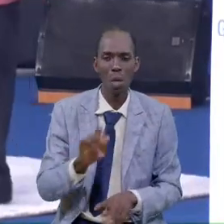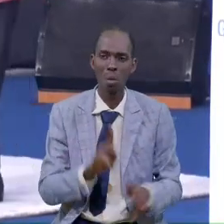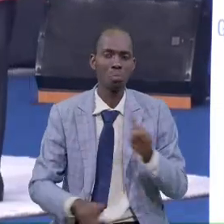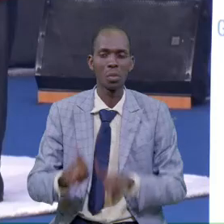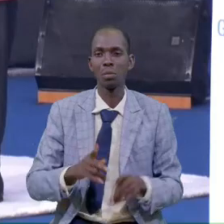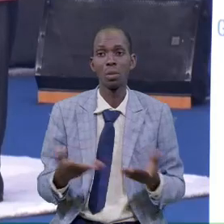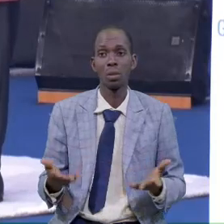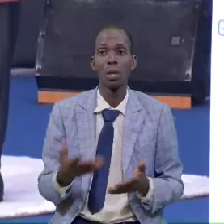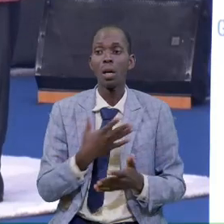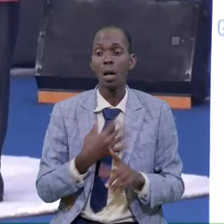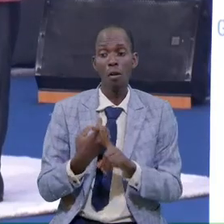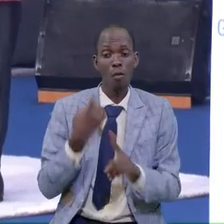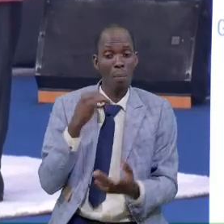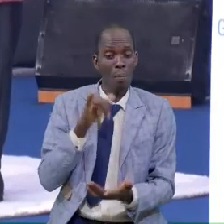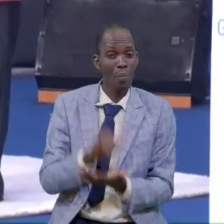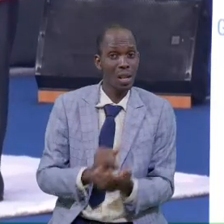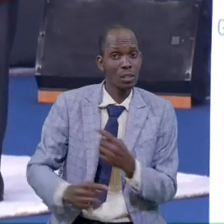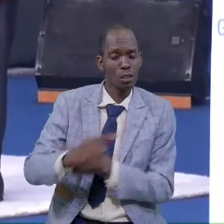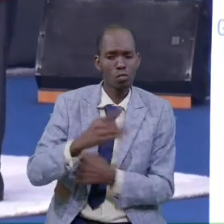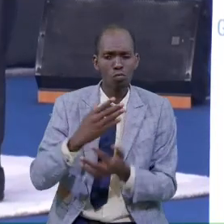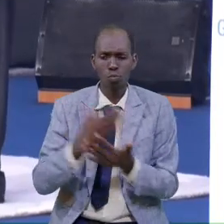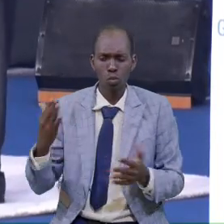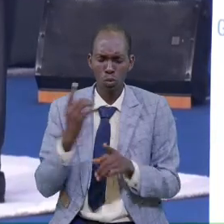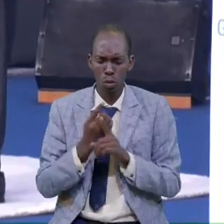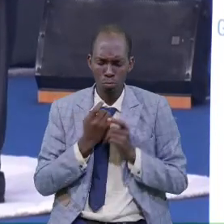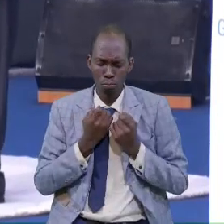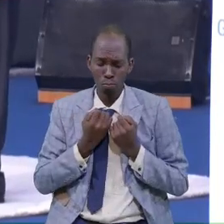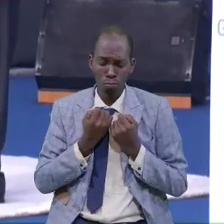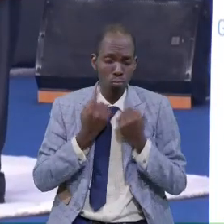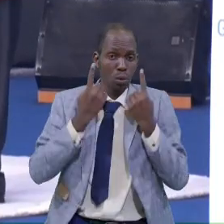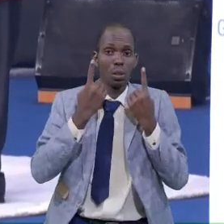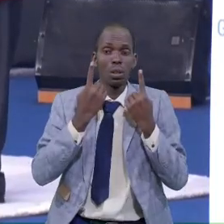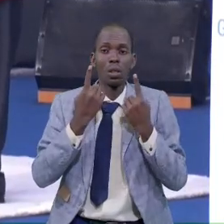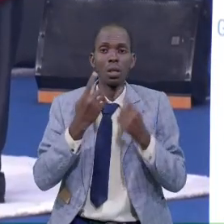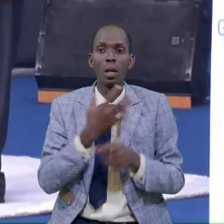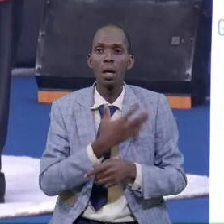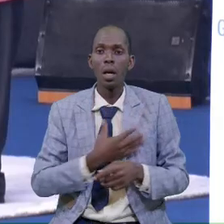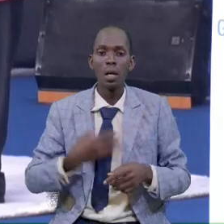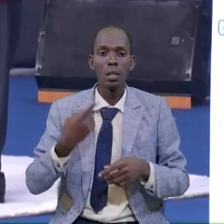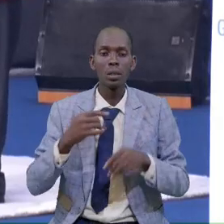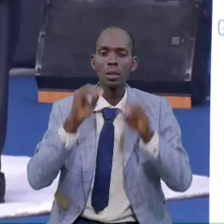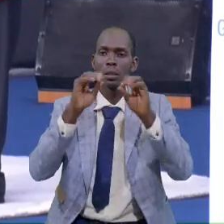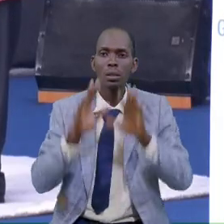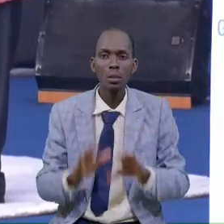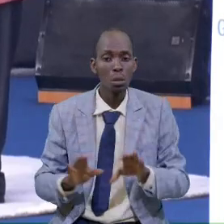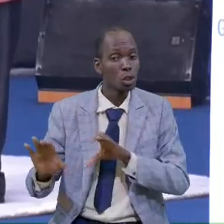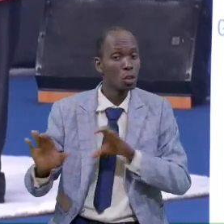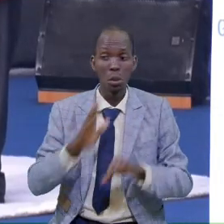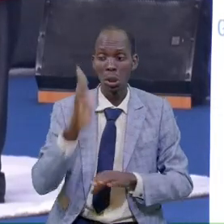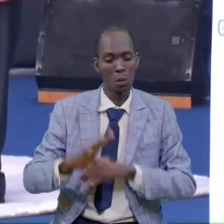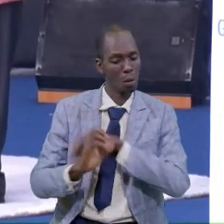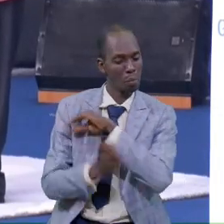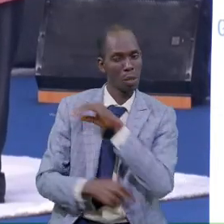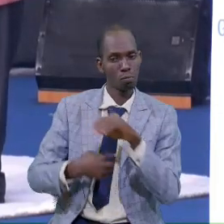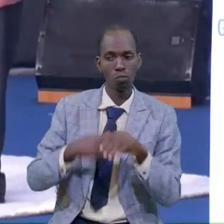day, something just woke up in me. The teacher did not beat me, he did not correct me, he did not